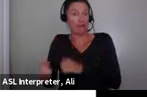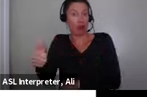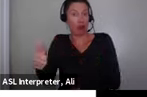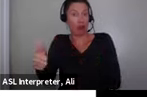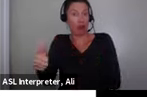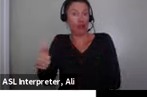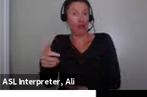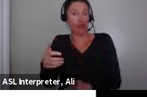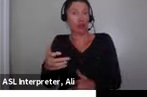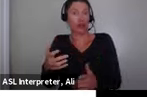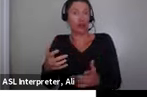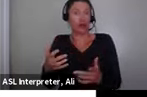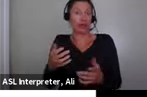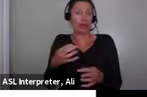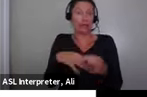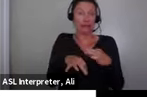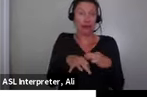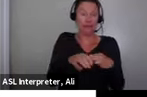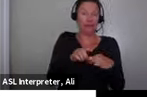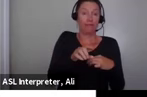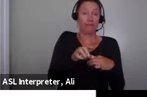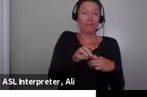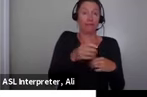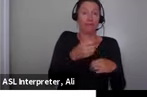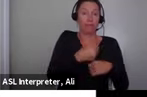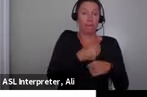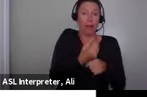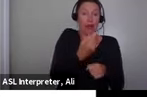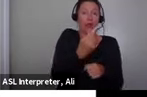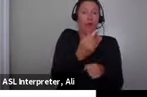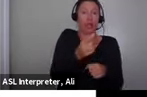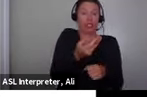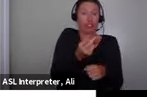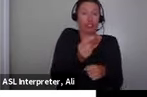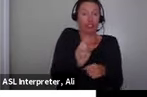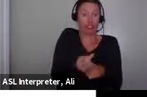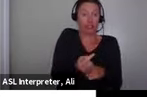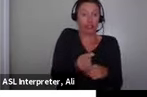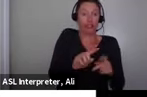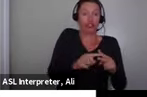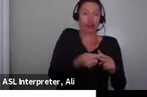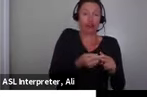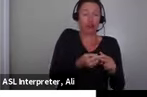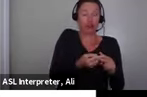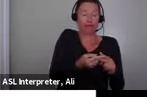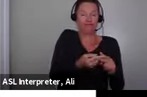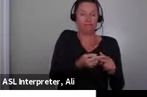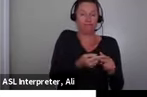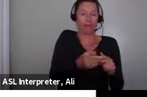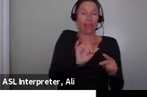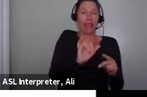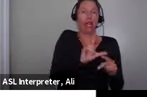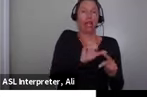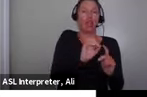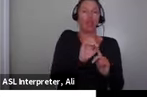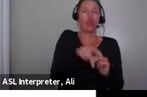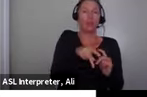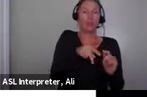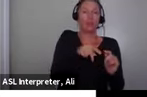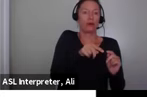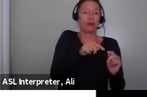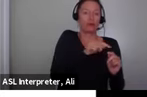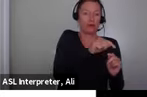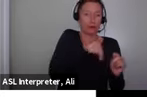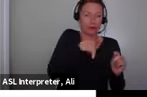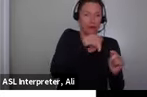rather than having the one that is like just, it starts in a loop and goes